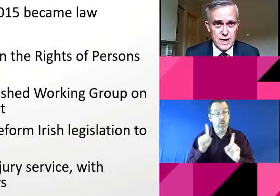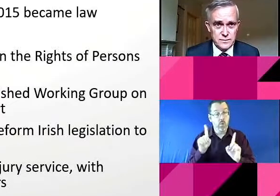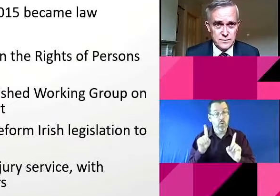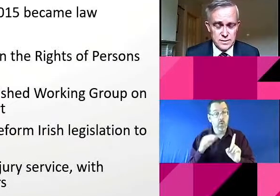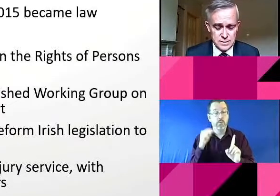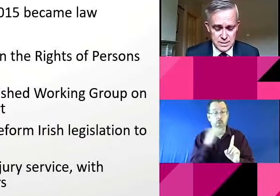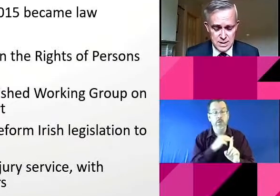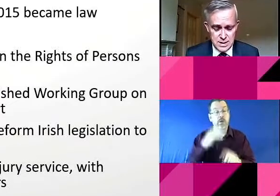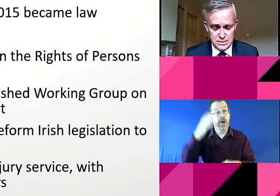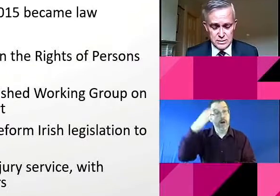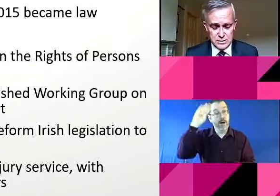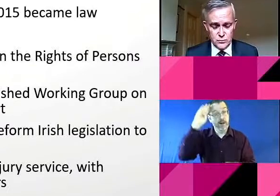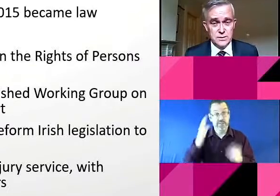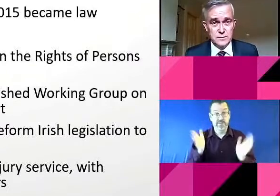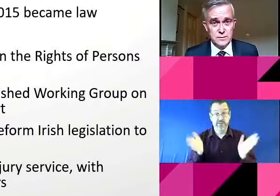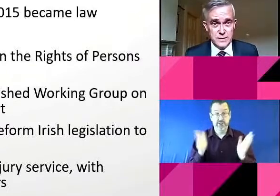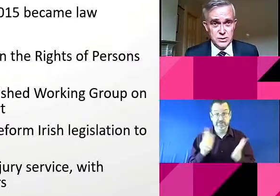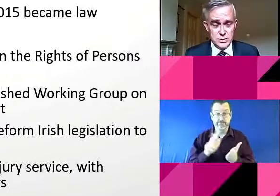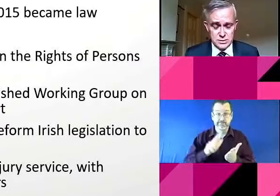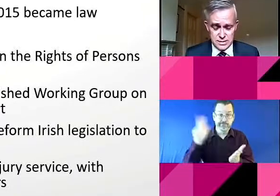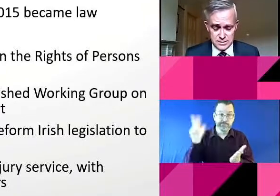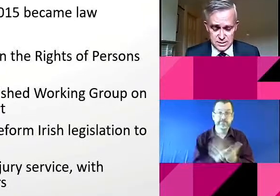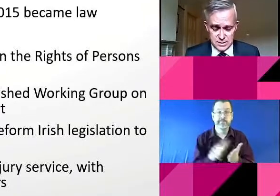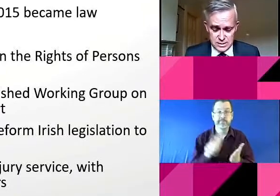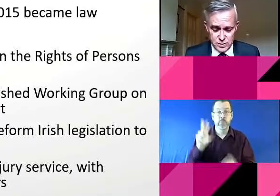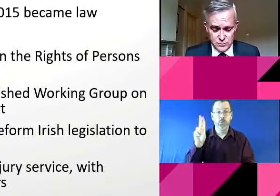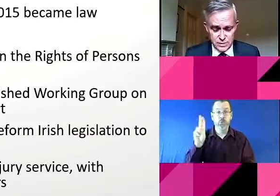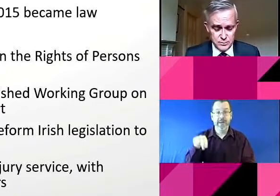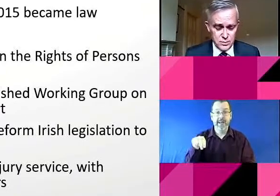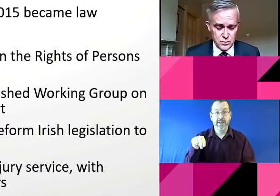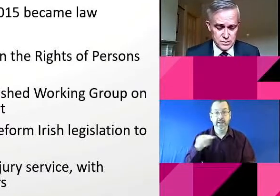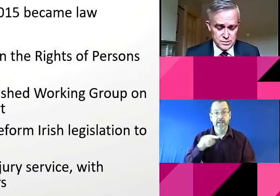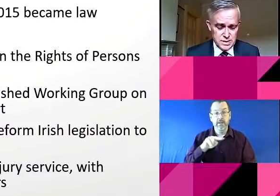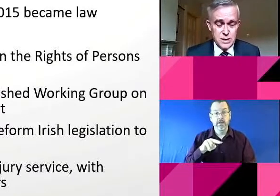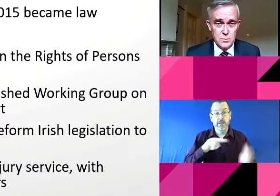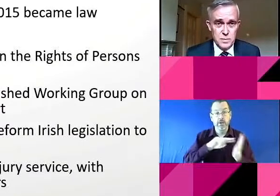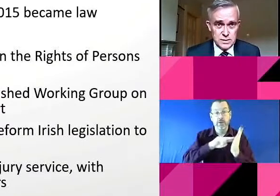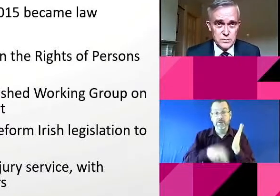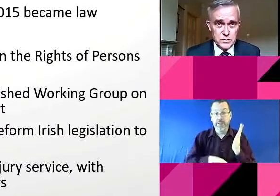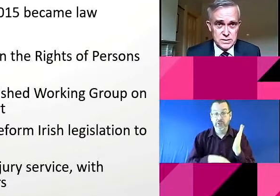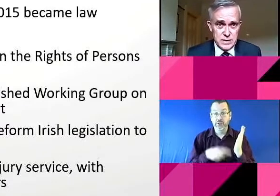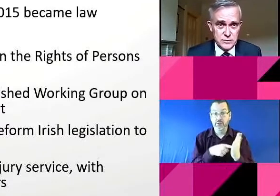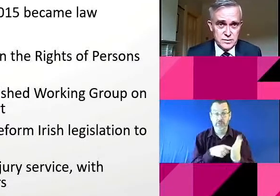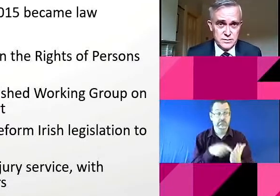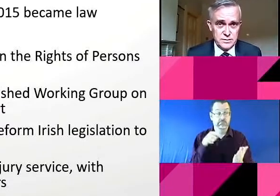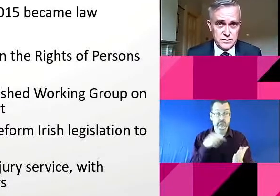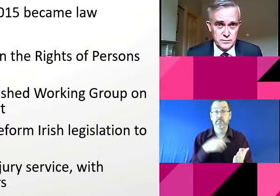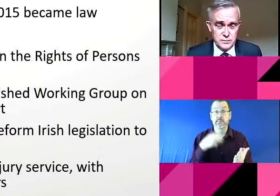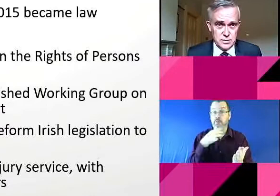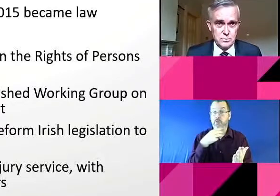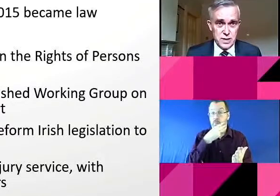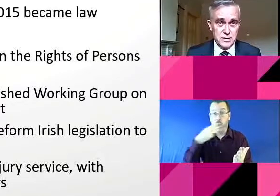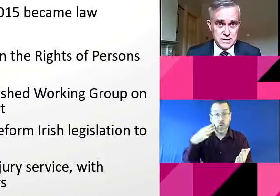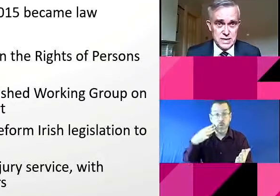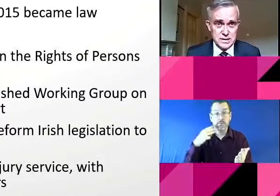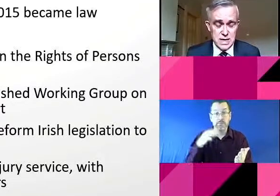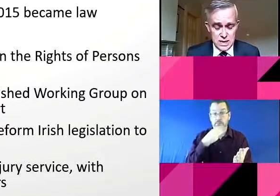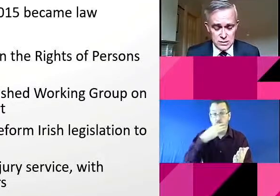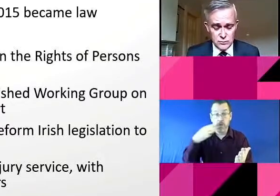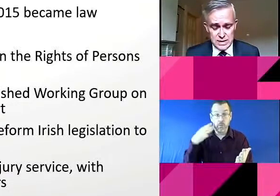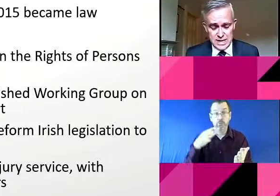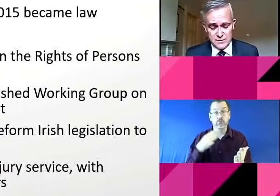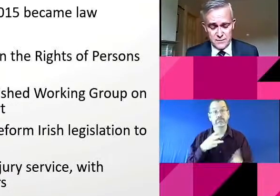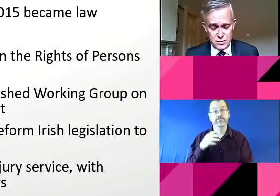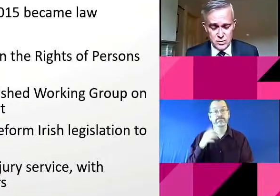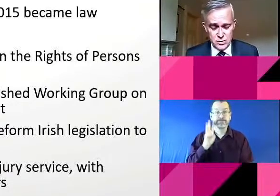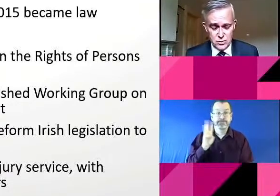Ireland ratified the UN Convention. That's an incredibly important commitment now by the state